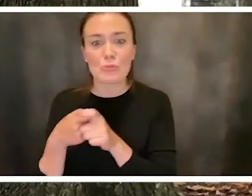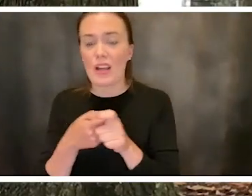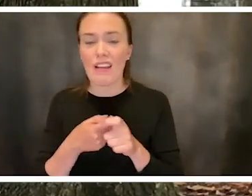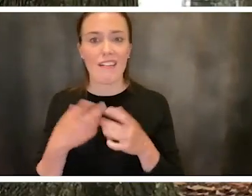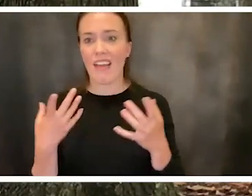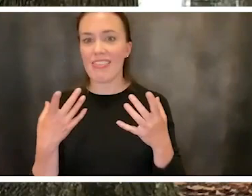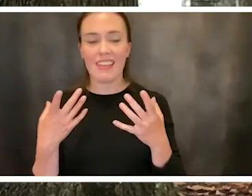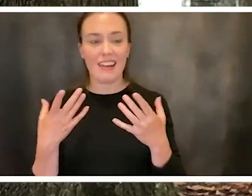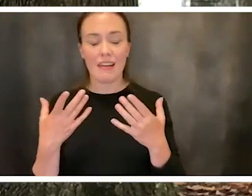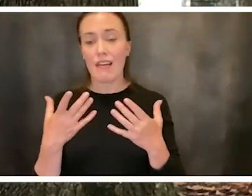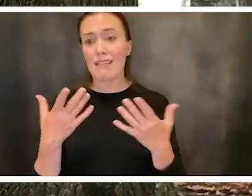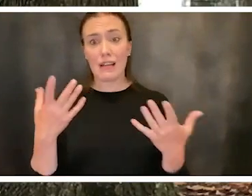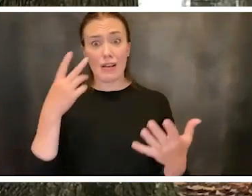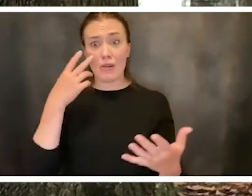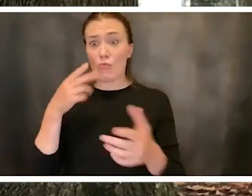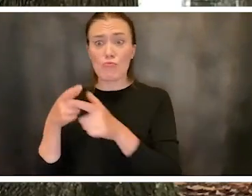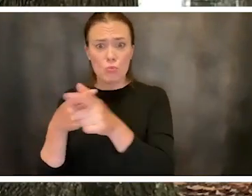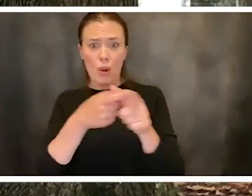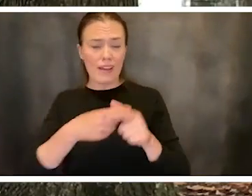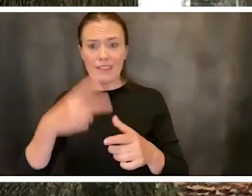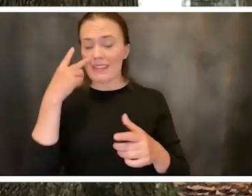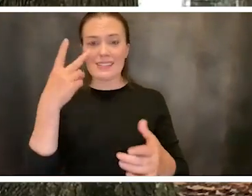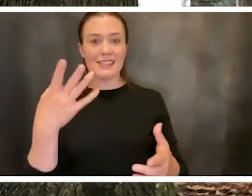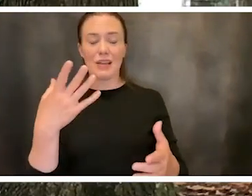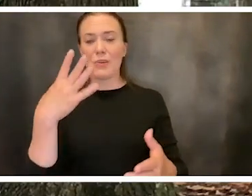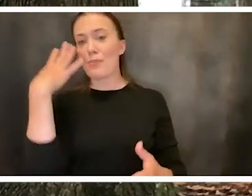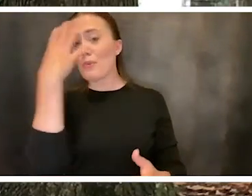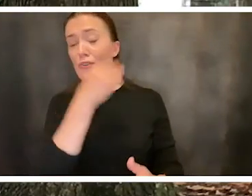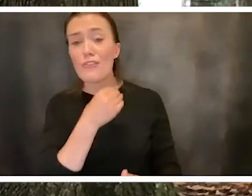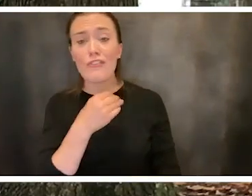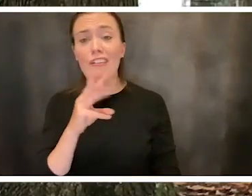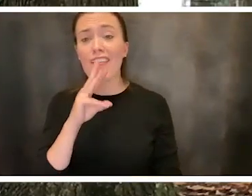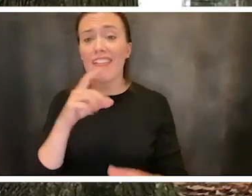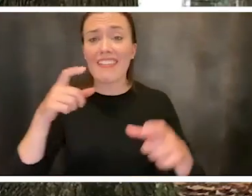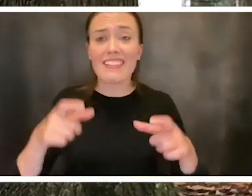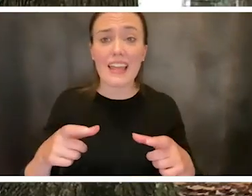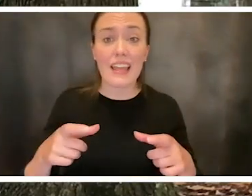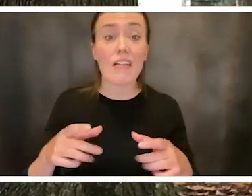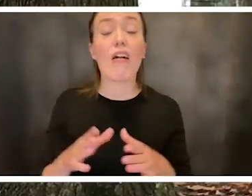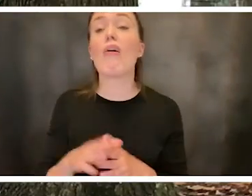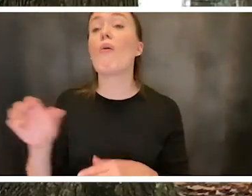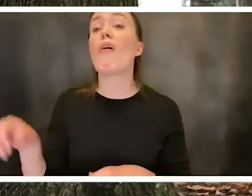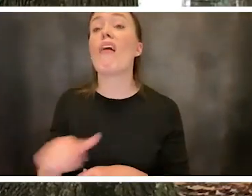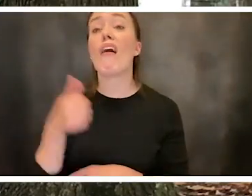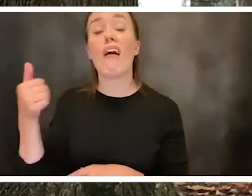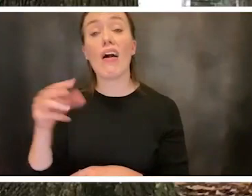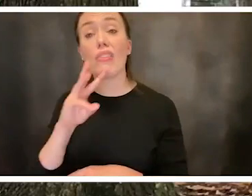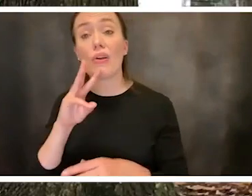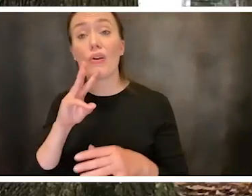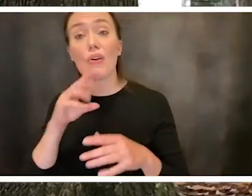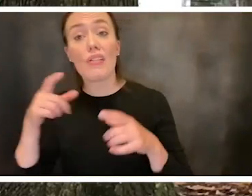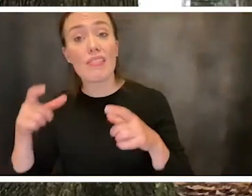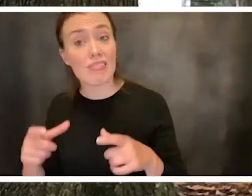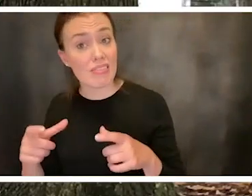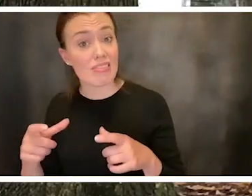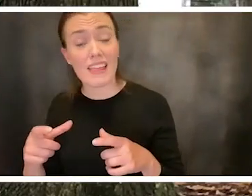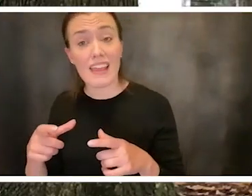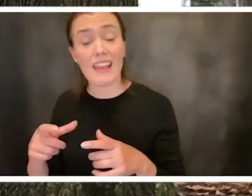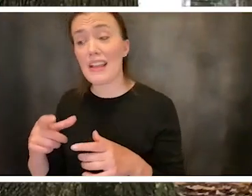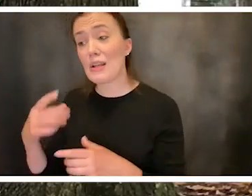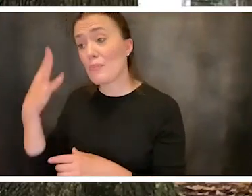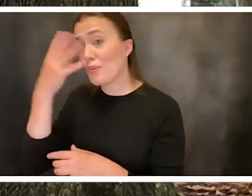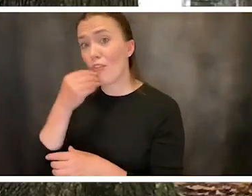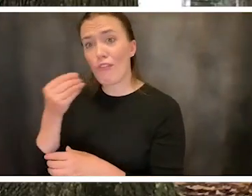lake. Mountain lakes, speaking of other lakes, down on 206 there, gorgeous place to walk, little waterfalls,